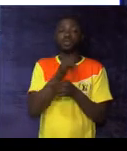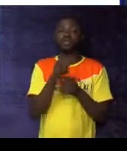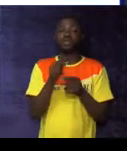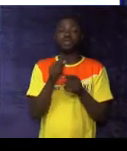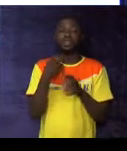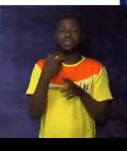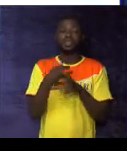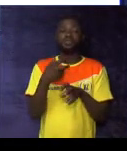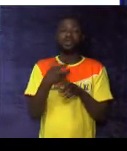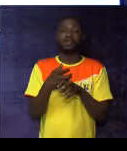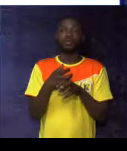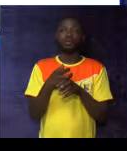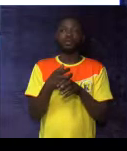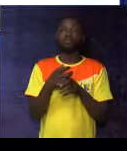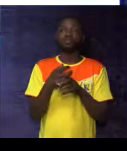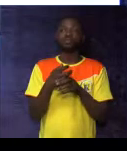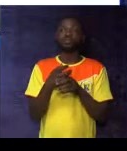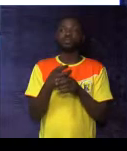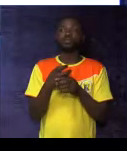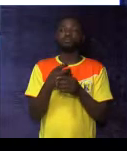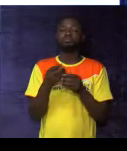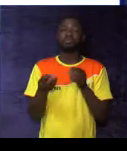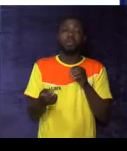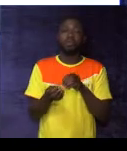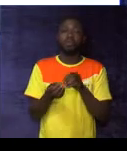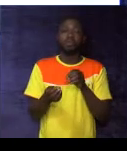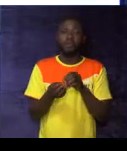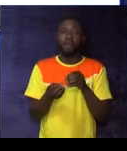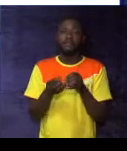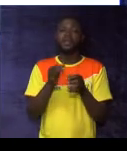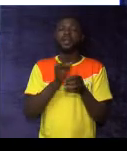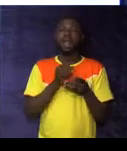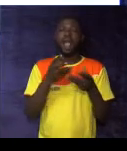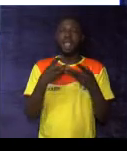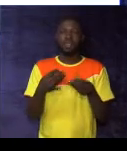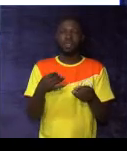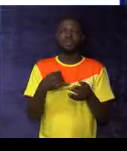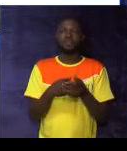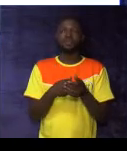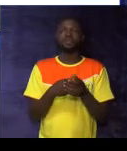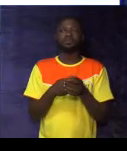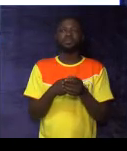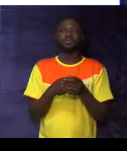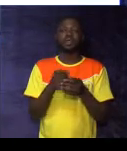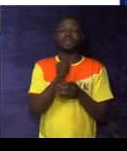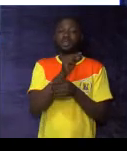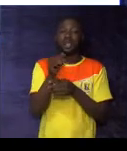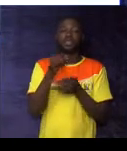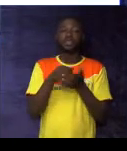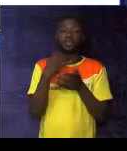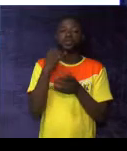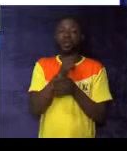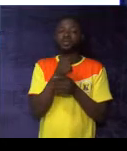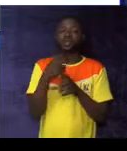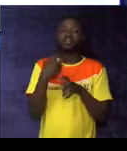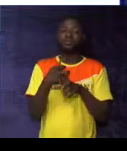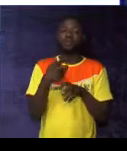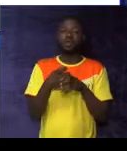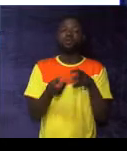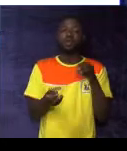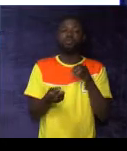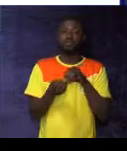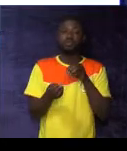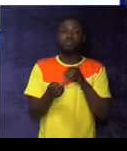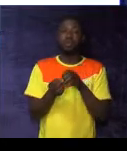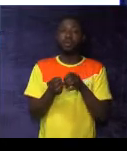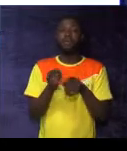Dash it was a difficult sum, I solved it. Dash it was a difficult sum, I solved